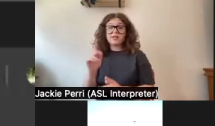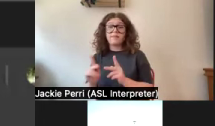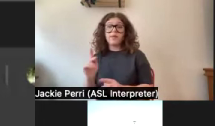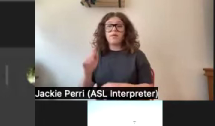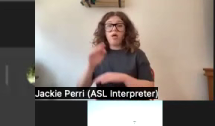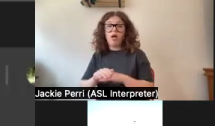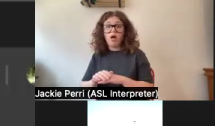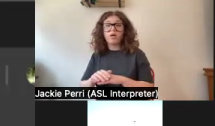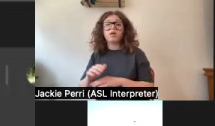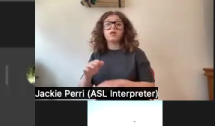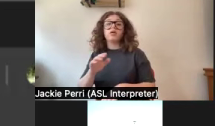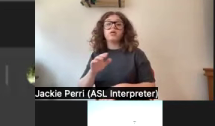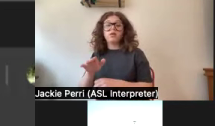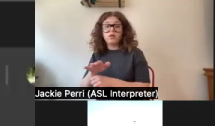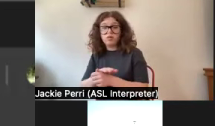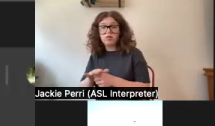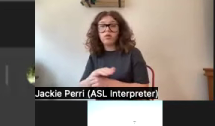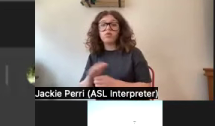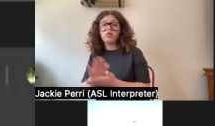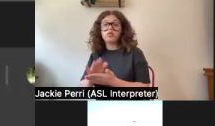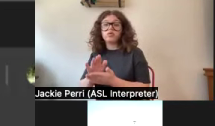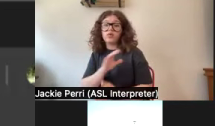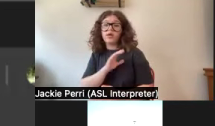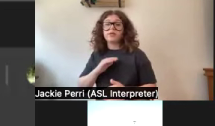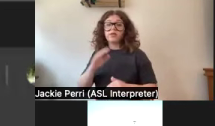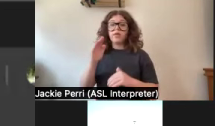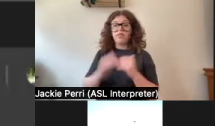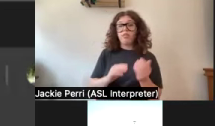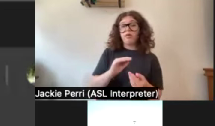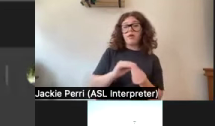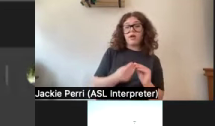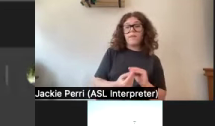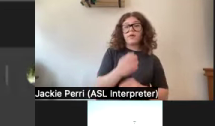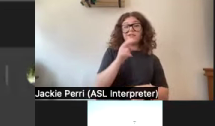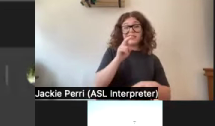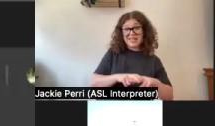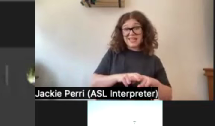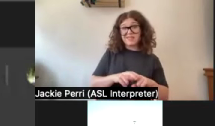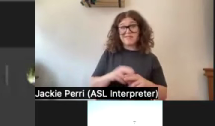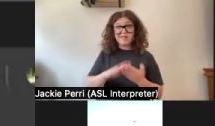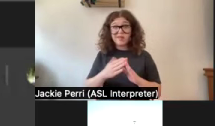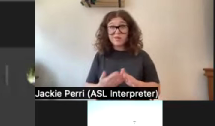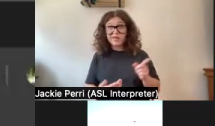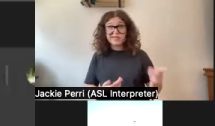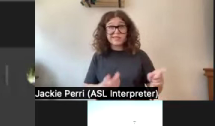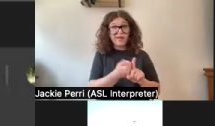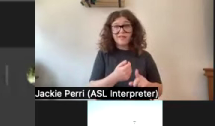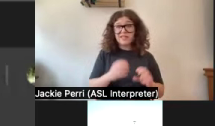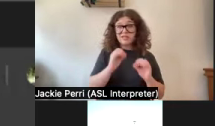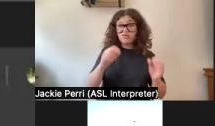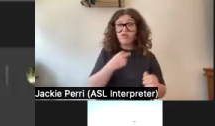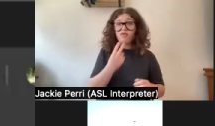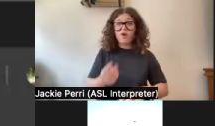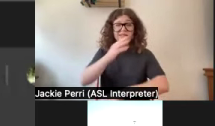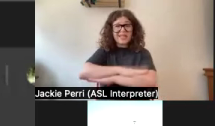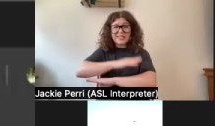than the number of seats, you're creating the community is not really having a voice at the table.